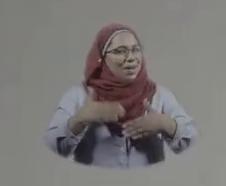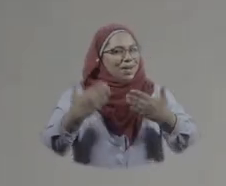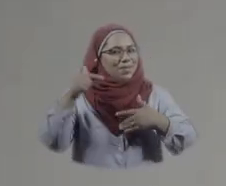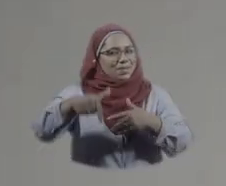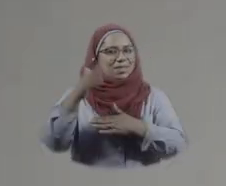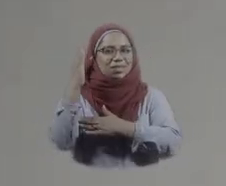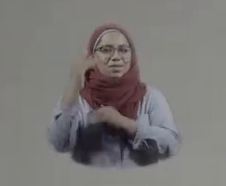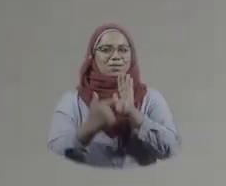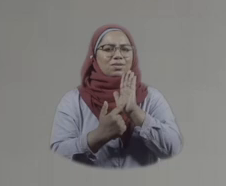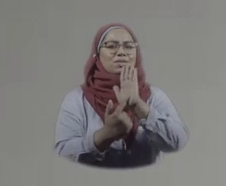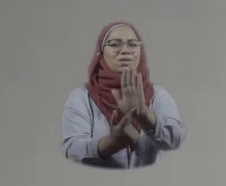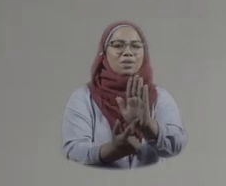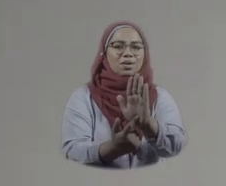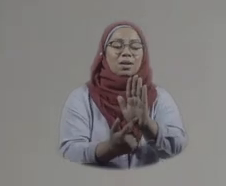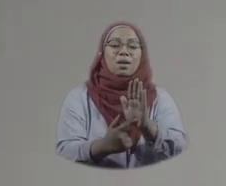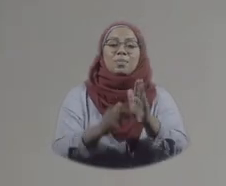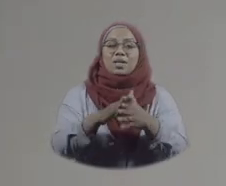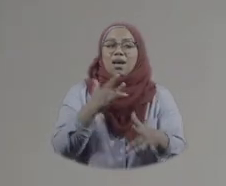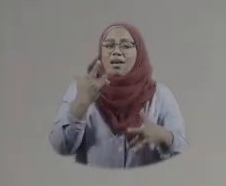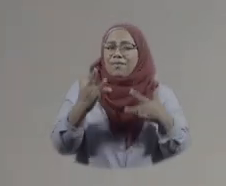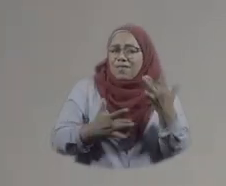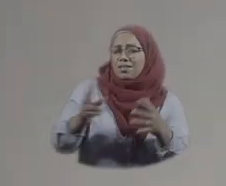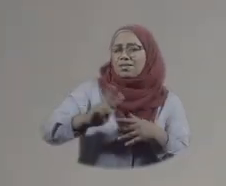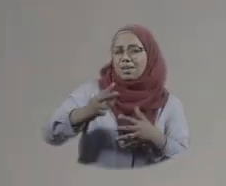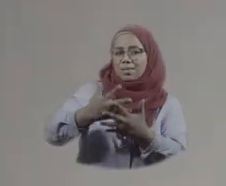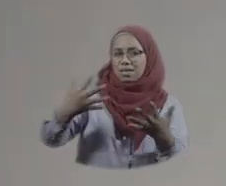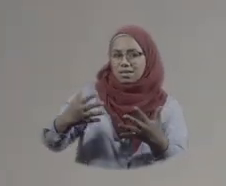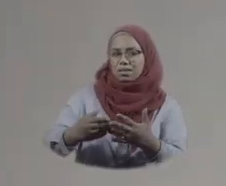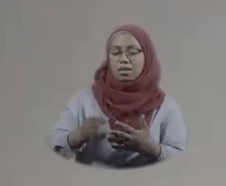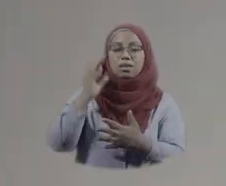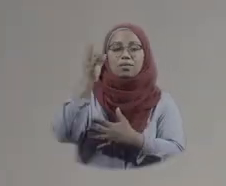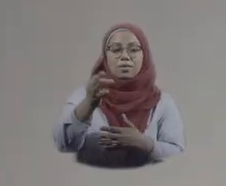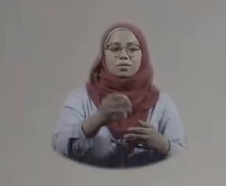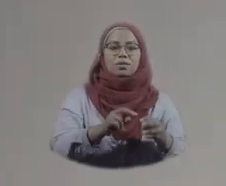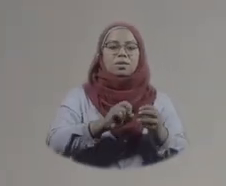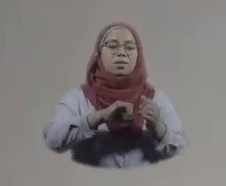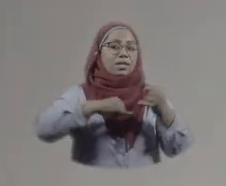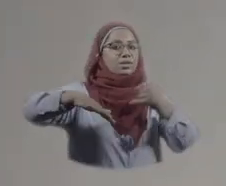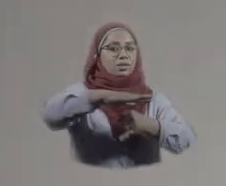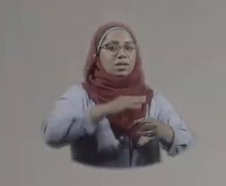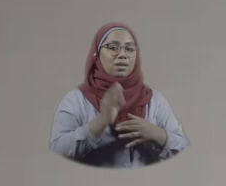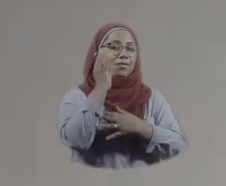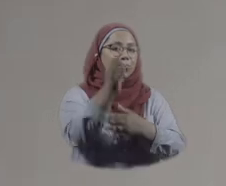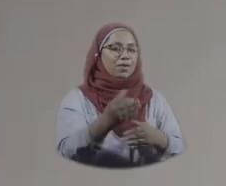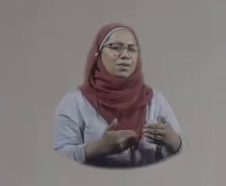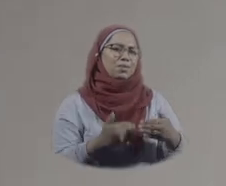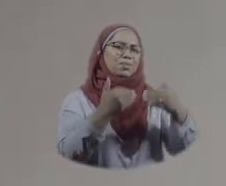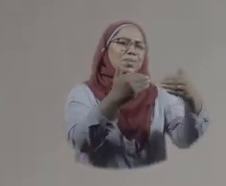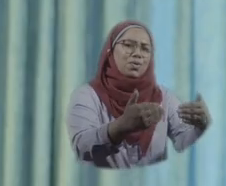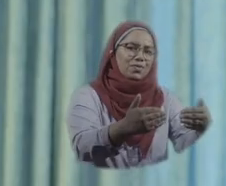exists because I feel like things like this is what will carry our society forward. So yes, thank